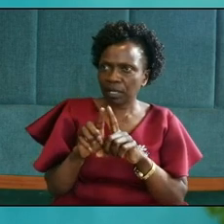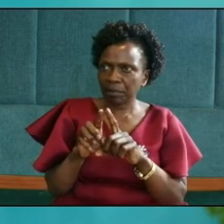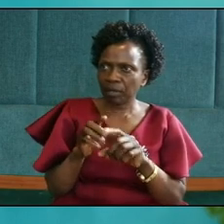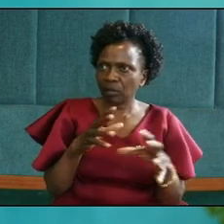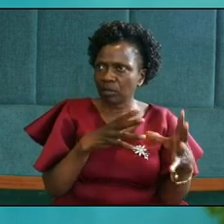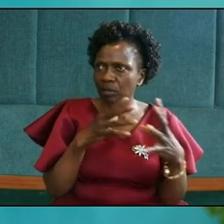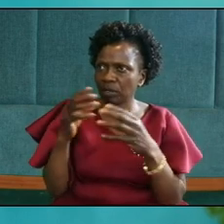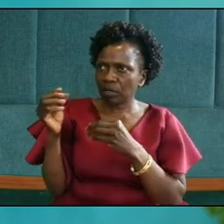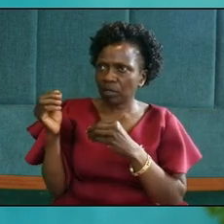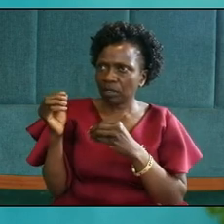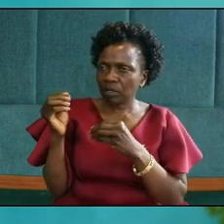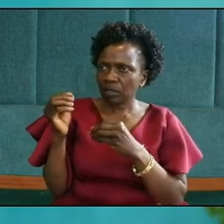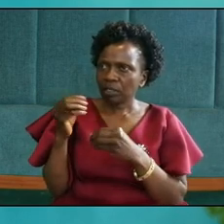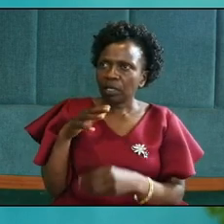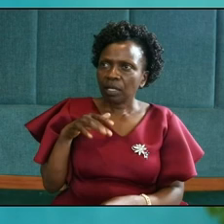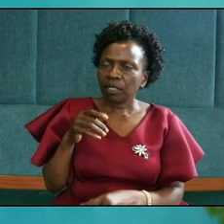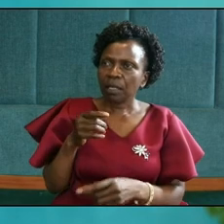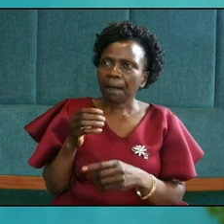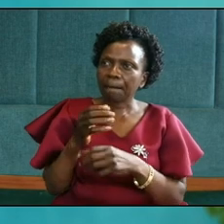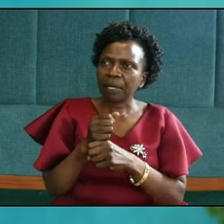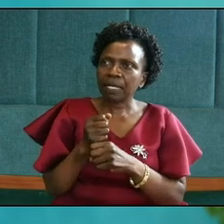the girl made a statement.